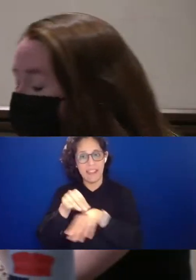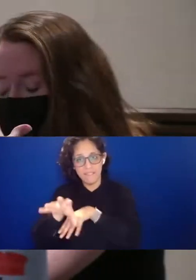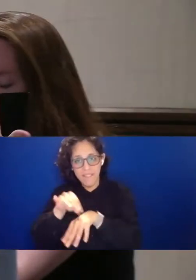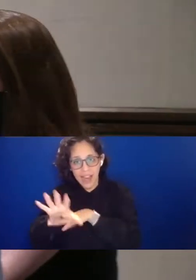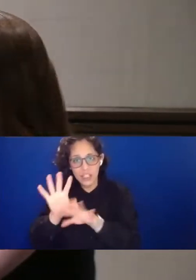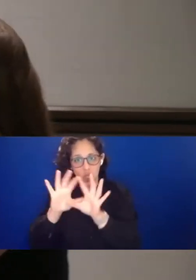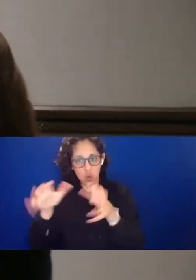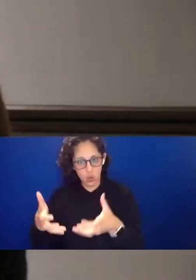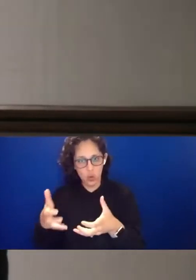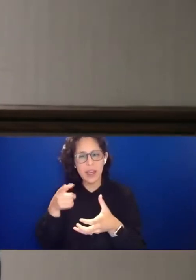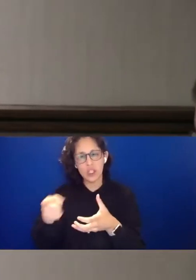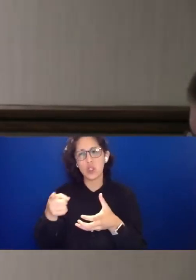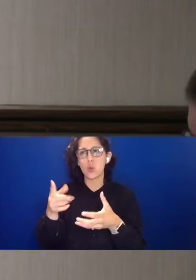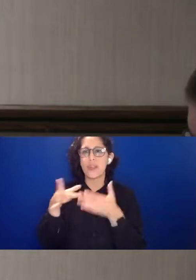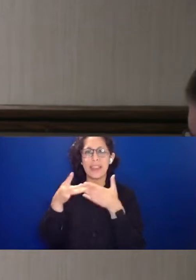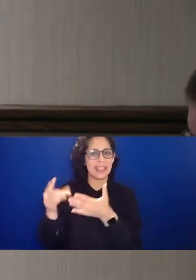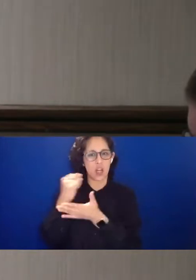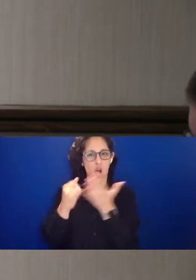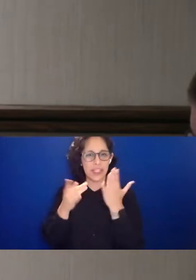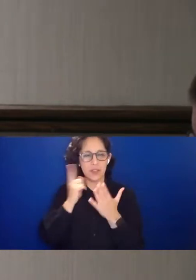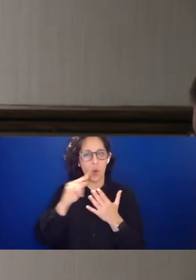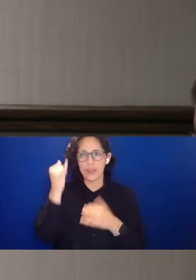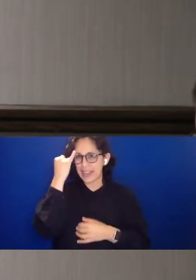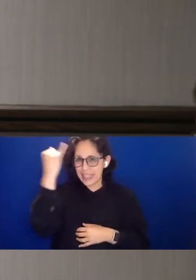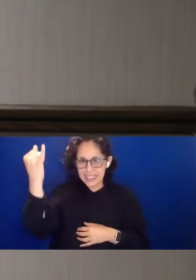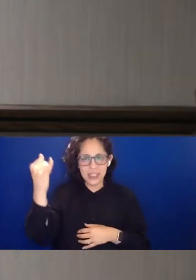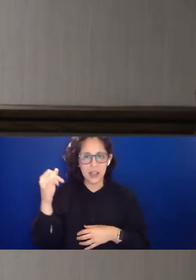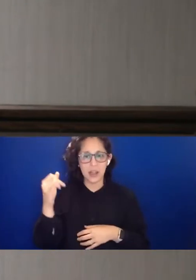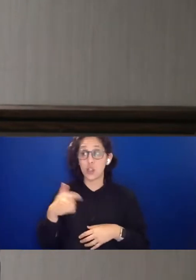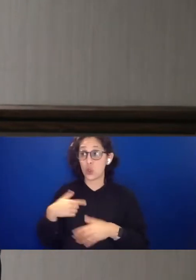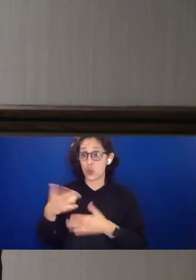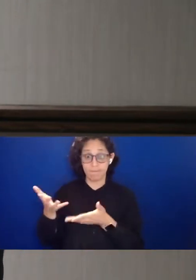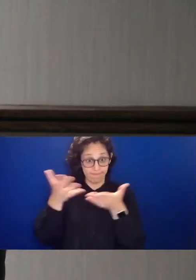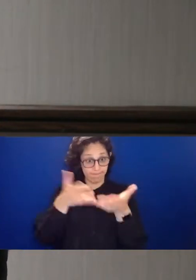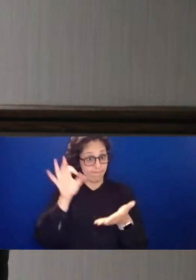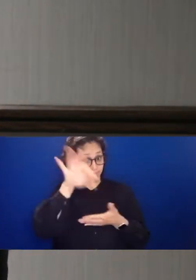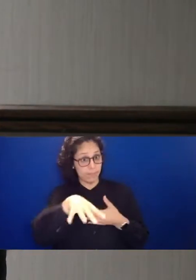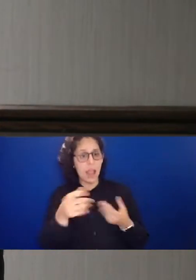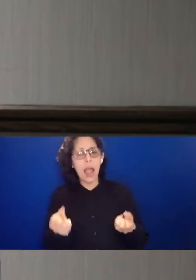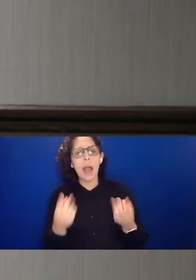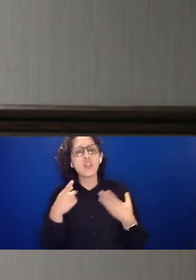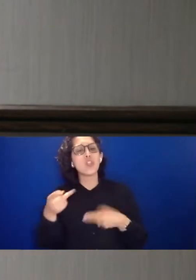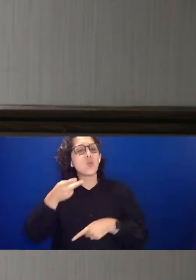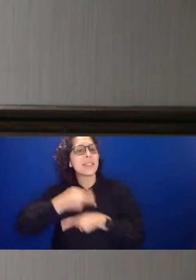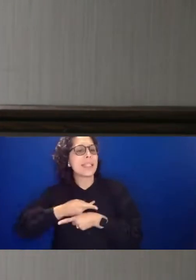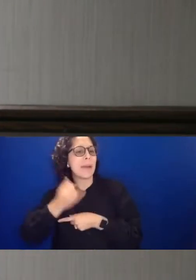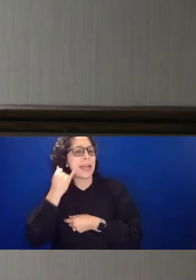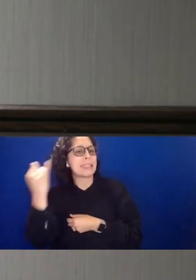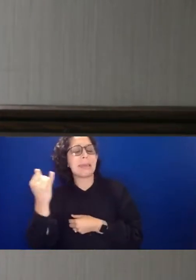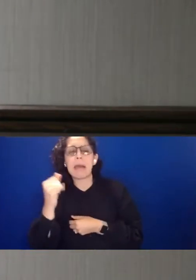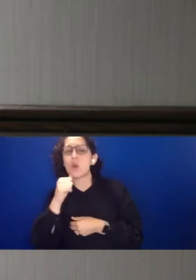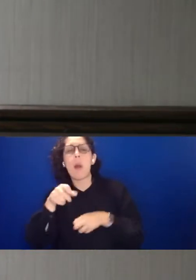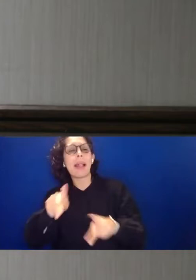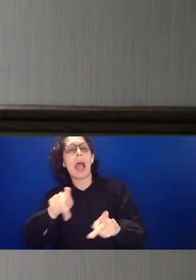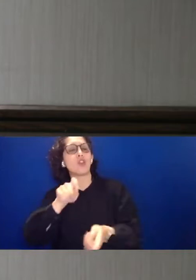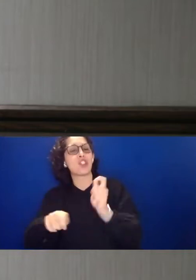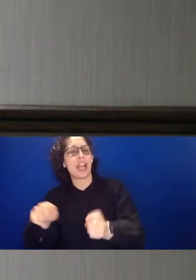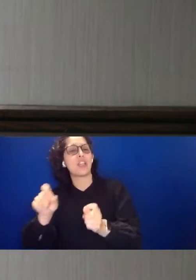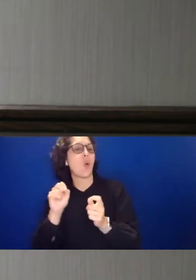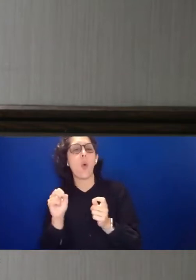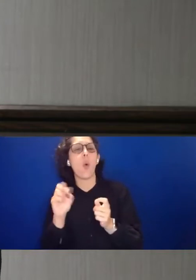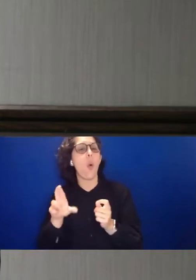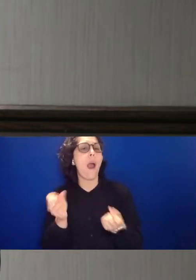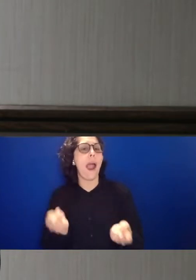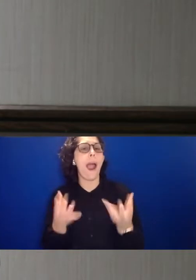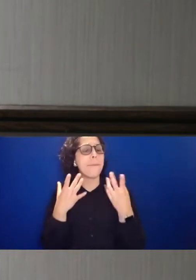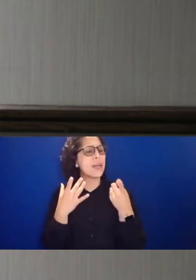of the idea and you come in with it, how much do you hold on to that, or how much do you let sway and move? This might be more of a question for